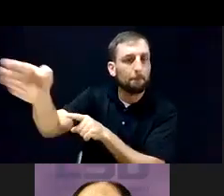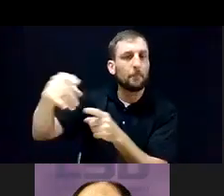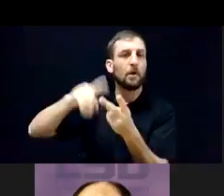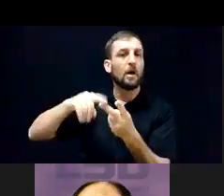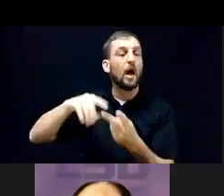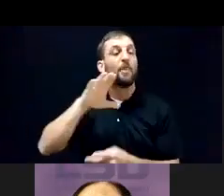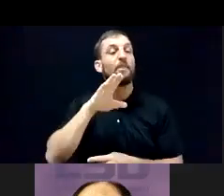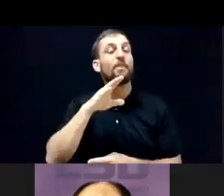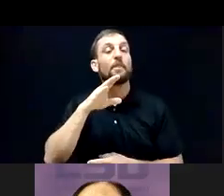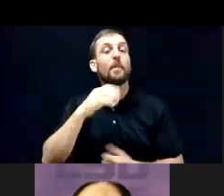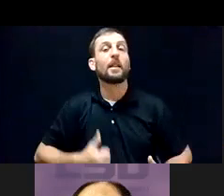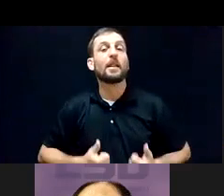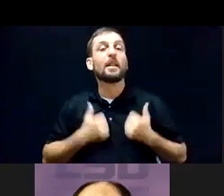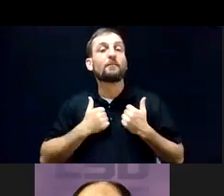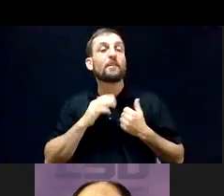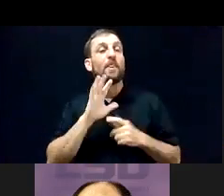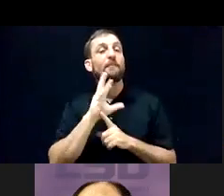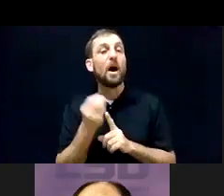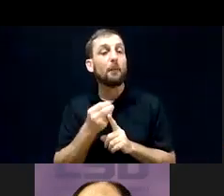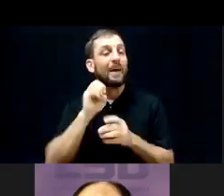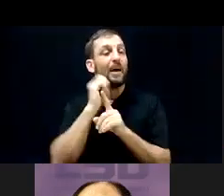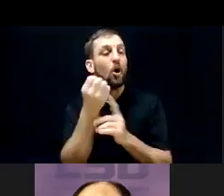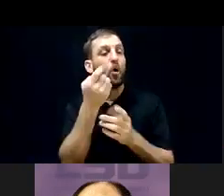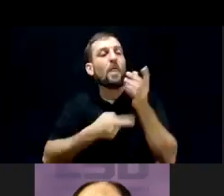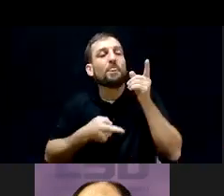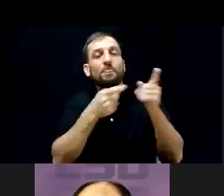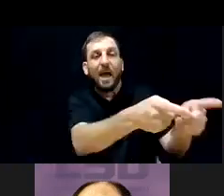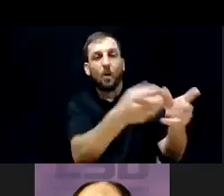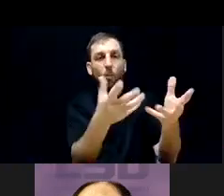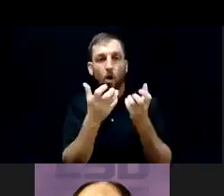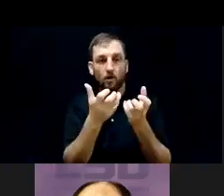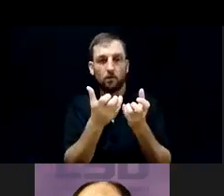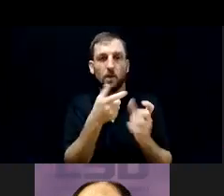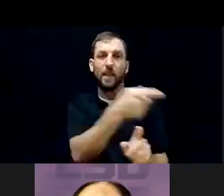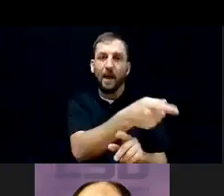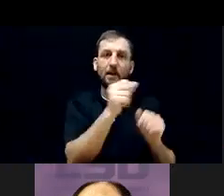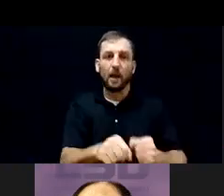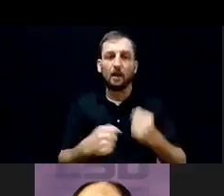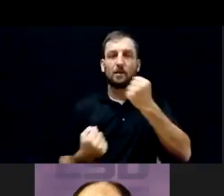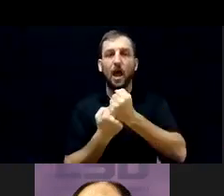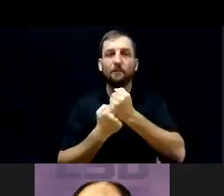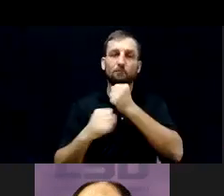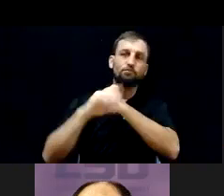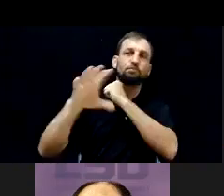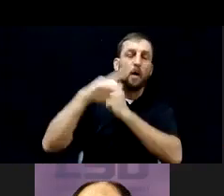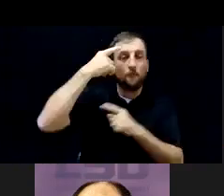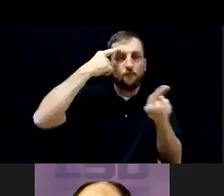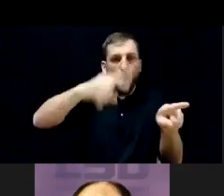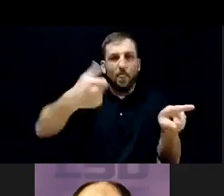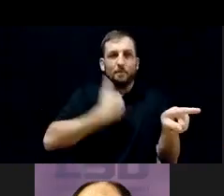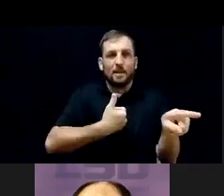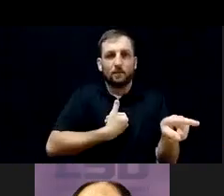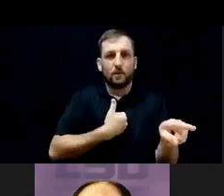want, and to truly be able to advocate for themselves. That is the underlying goal